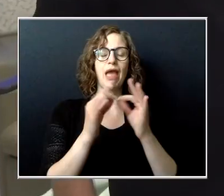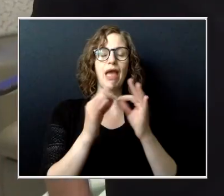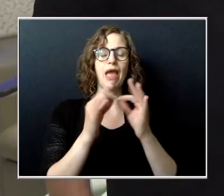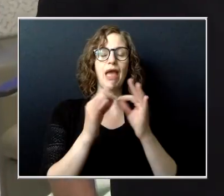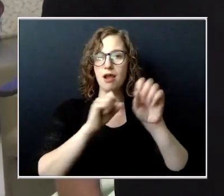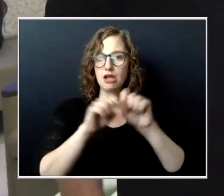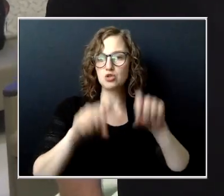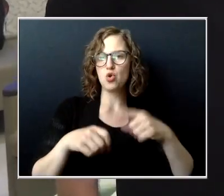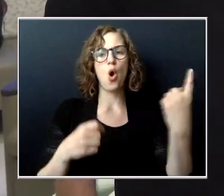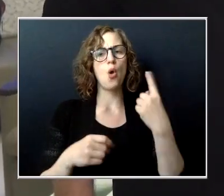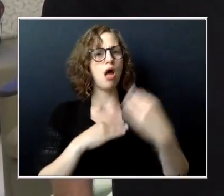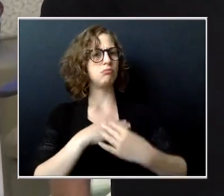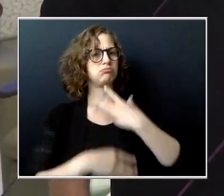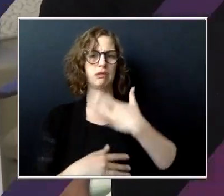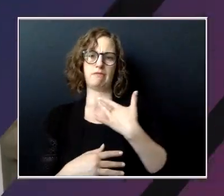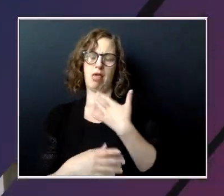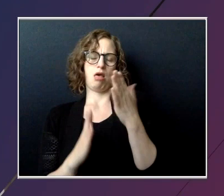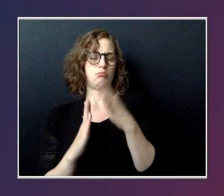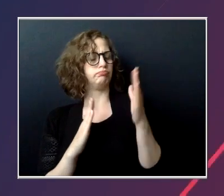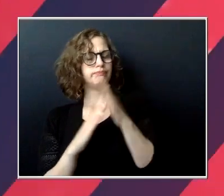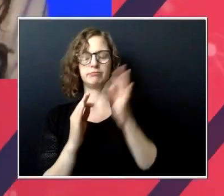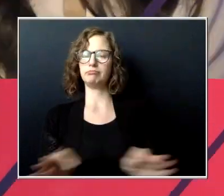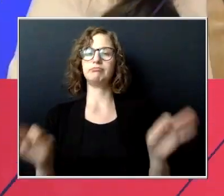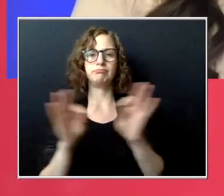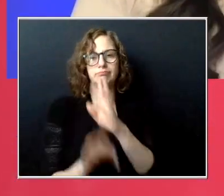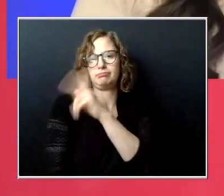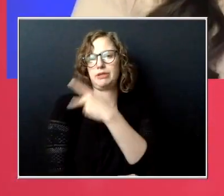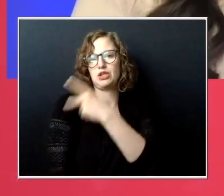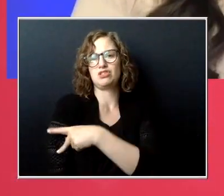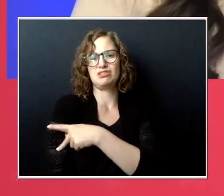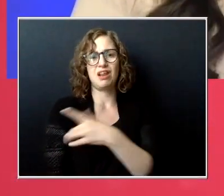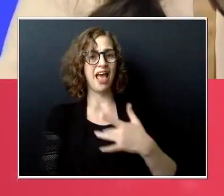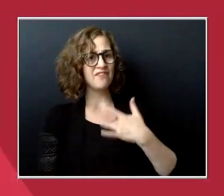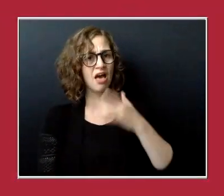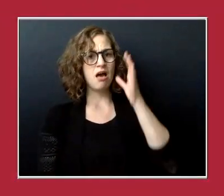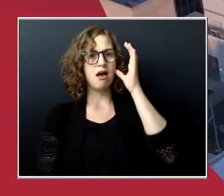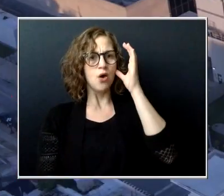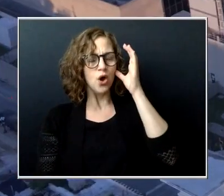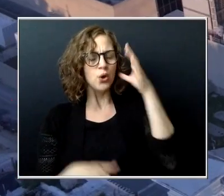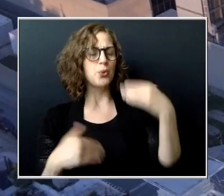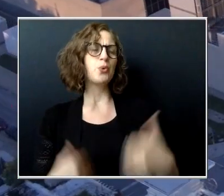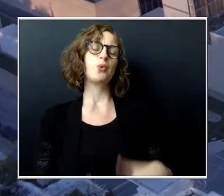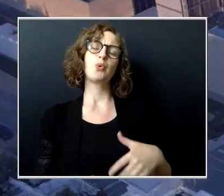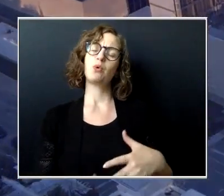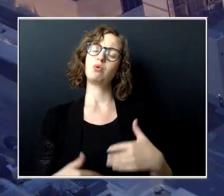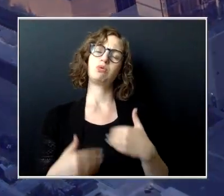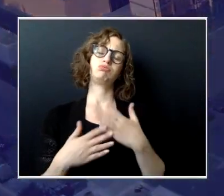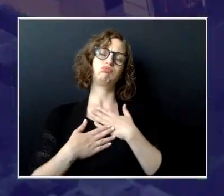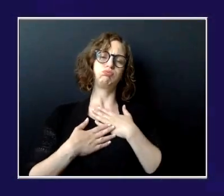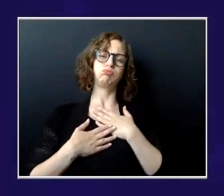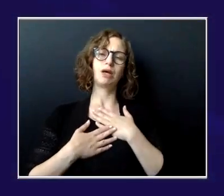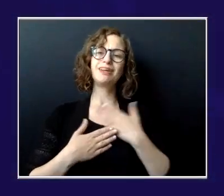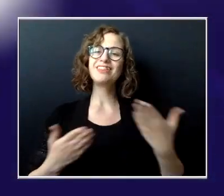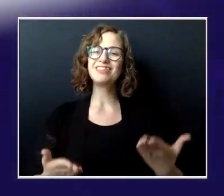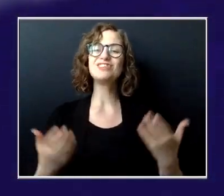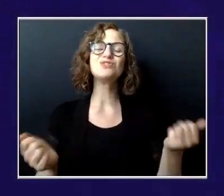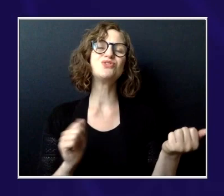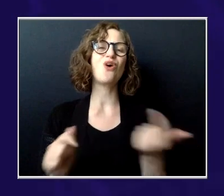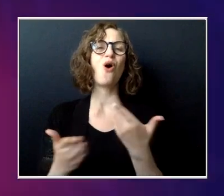most important patient on the planet. I felt heard, and that was really big. This is All Things Heart.